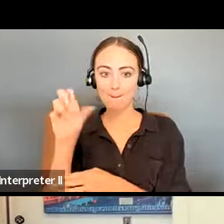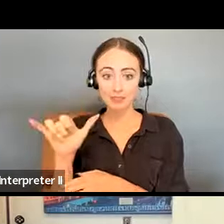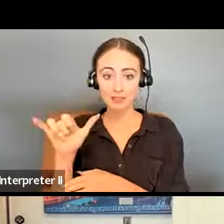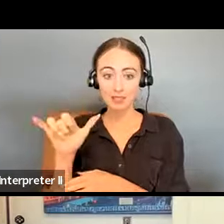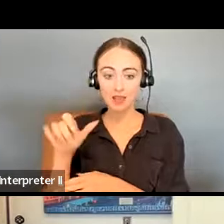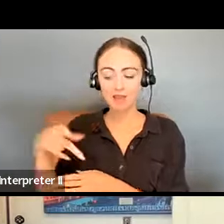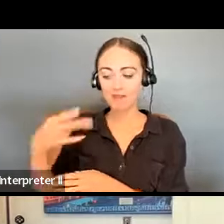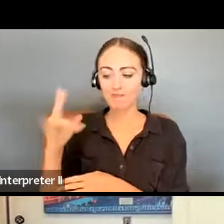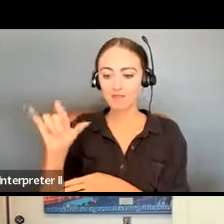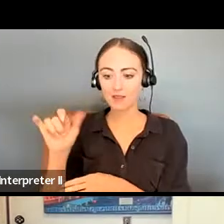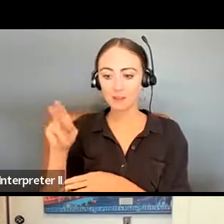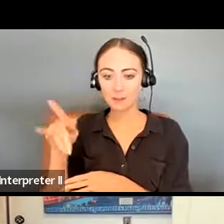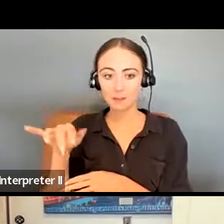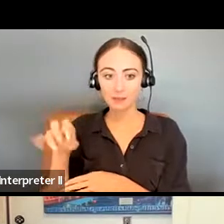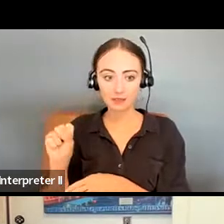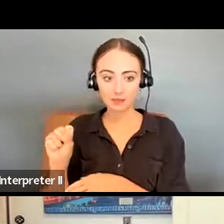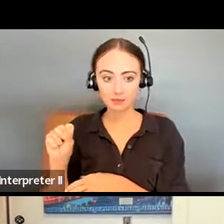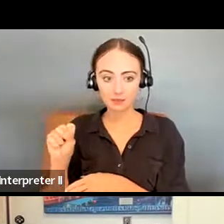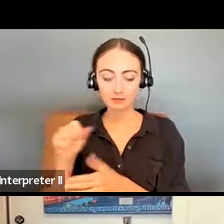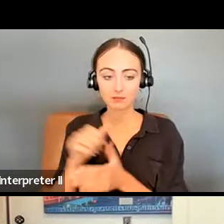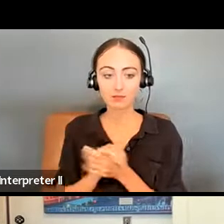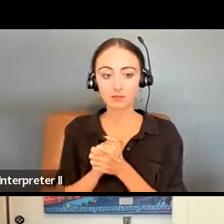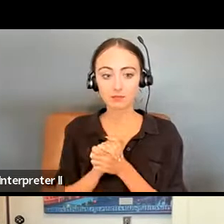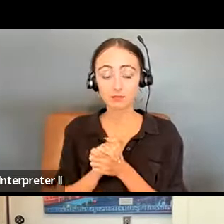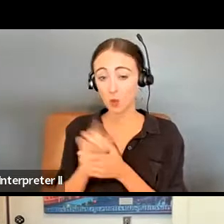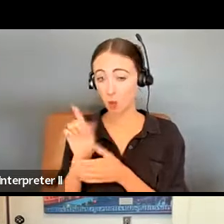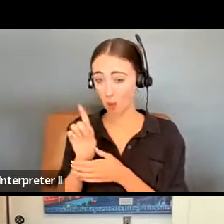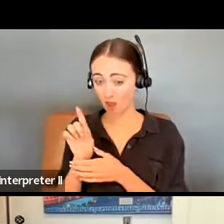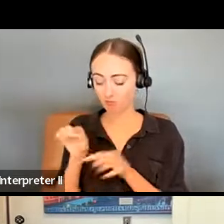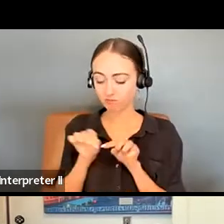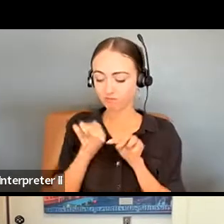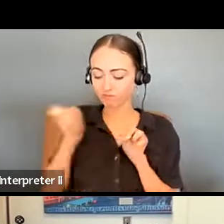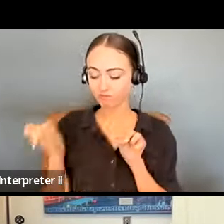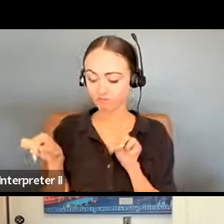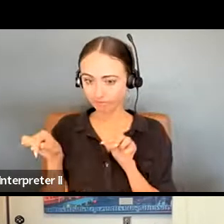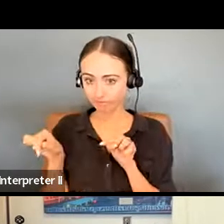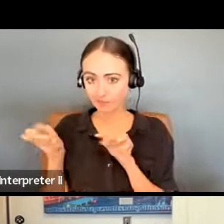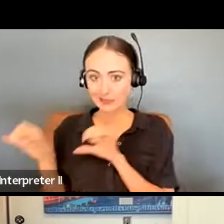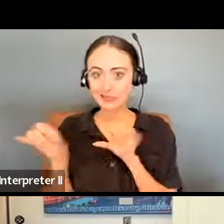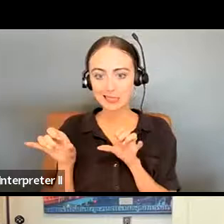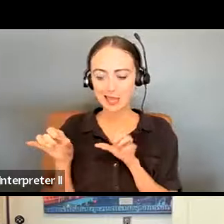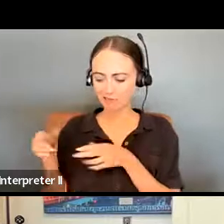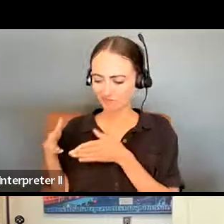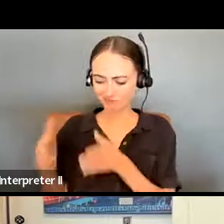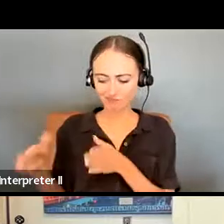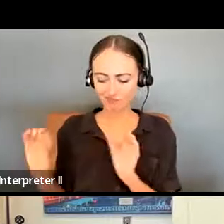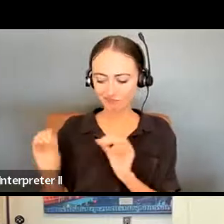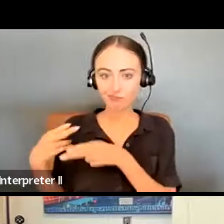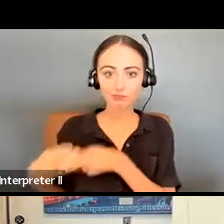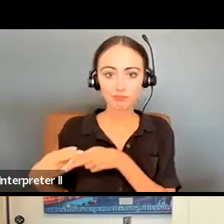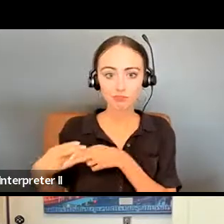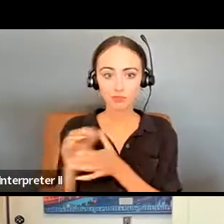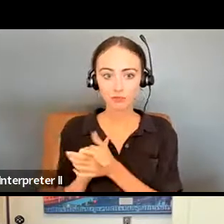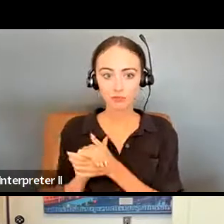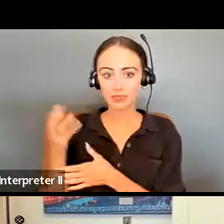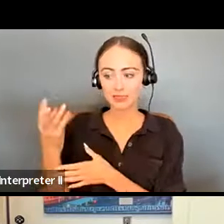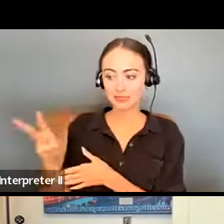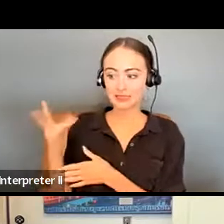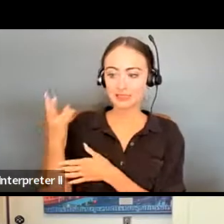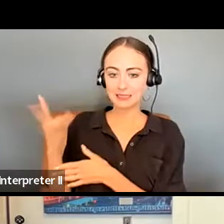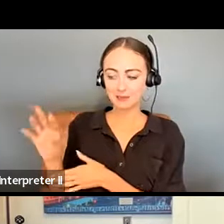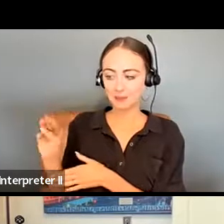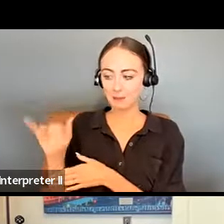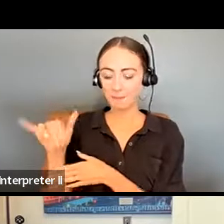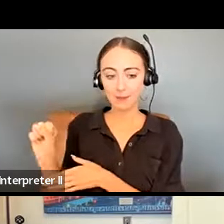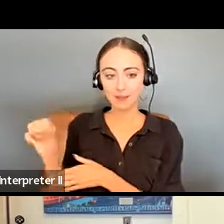Philippines Consular Center is located adjacent to the same unmarked alley at 1617